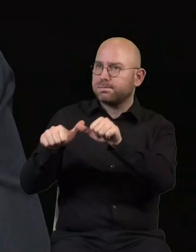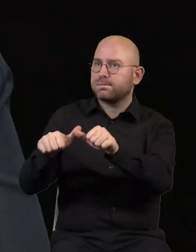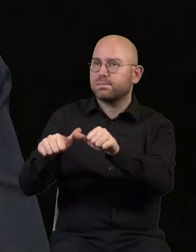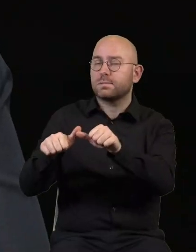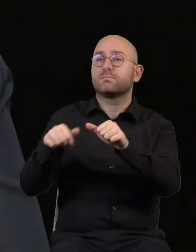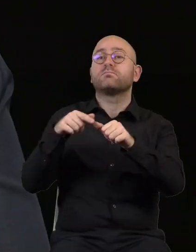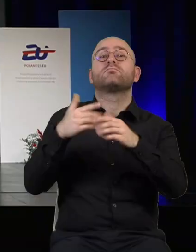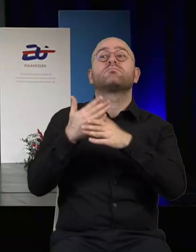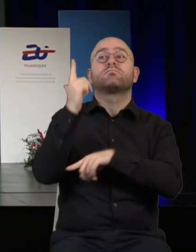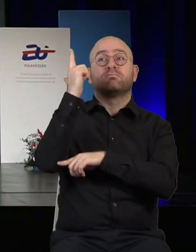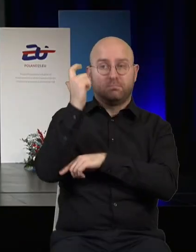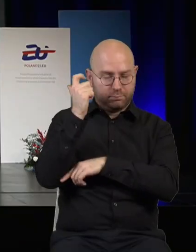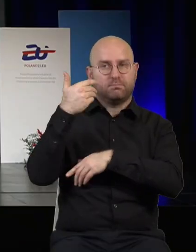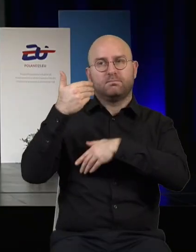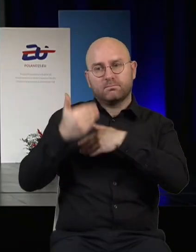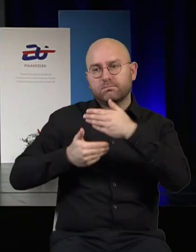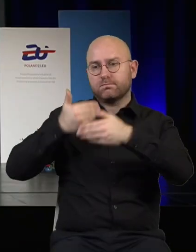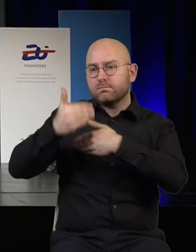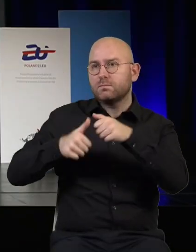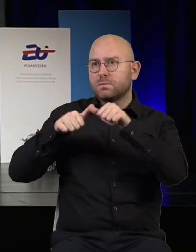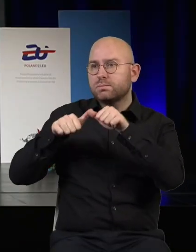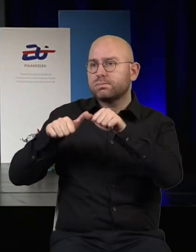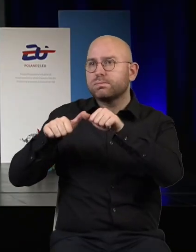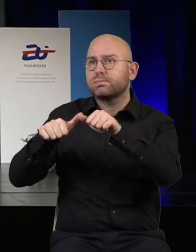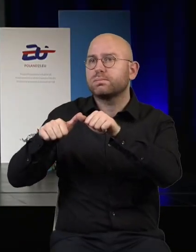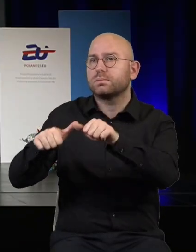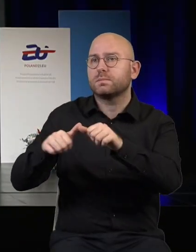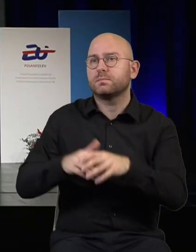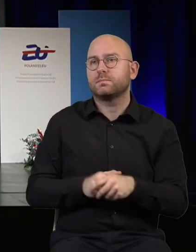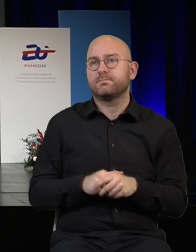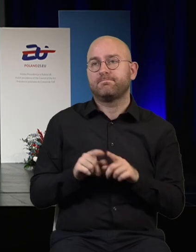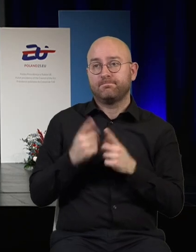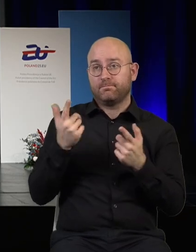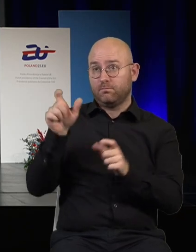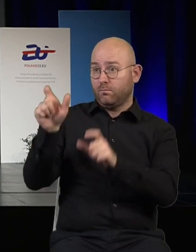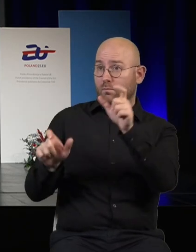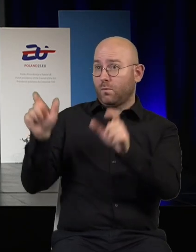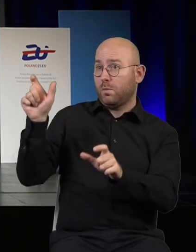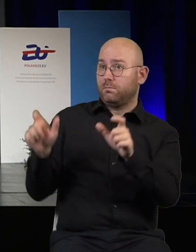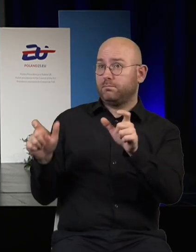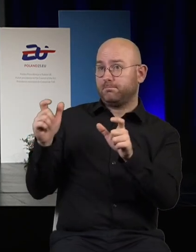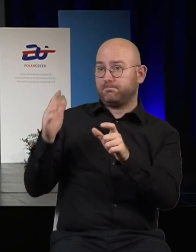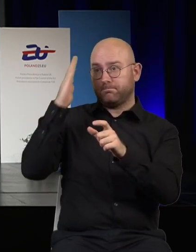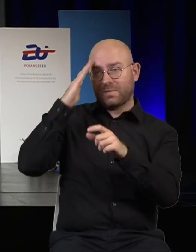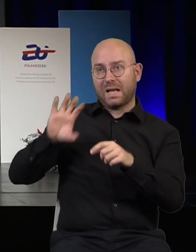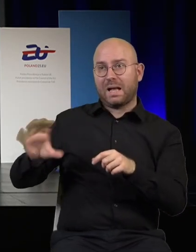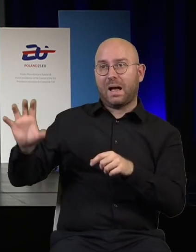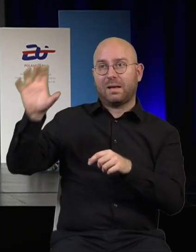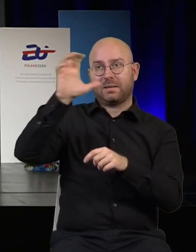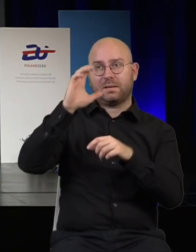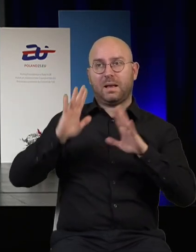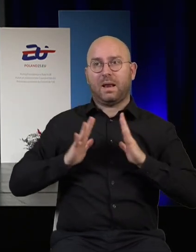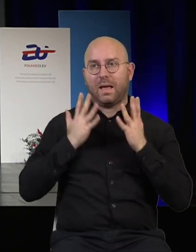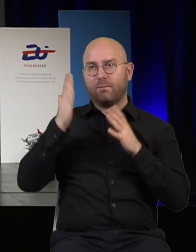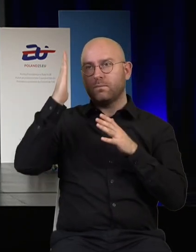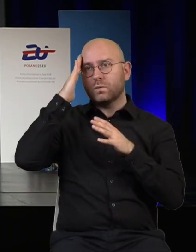of this in all categories of the policies. Thank you. Thank you very much. Let us also